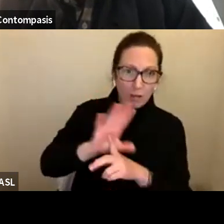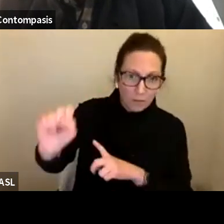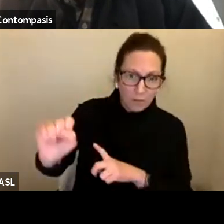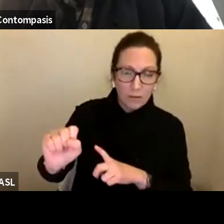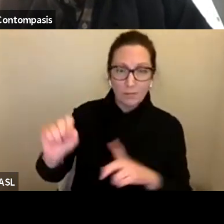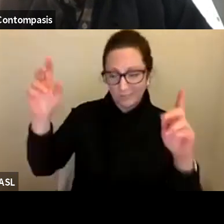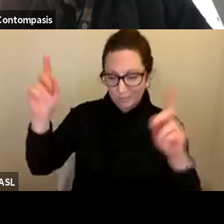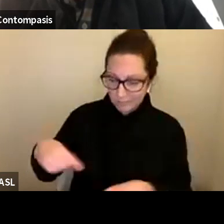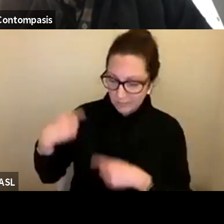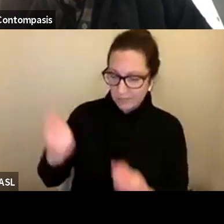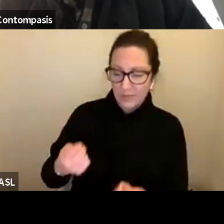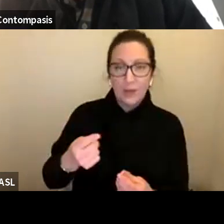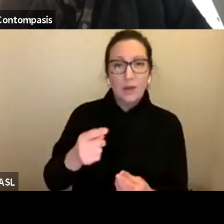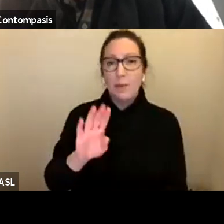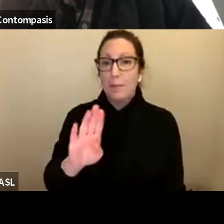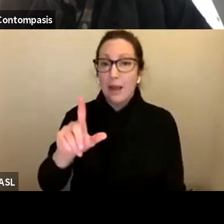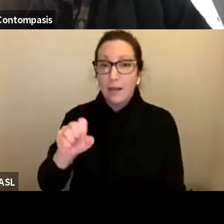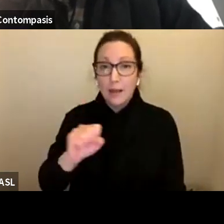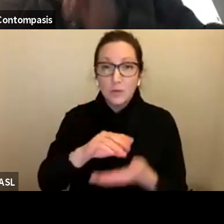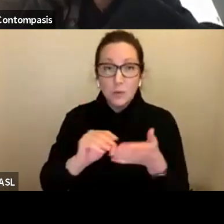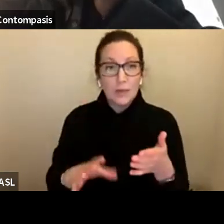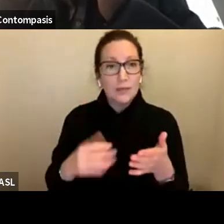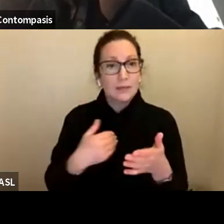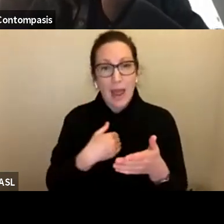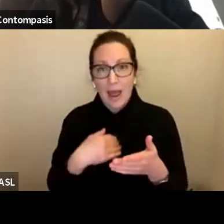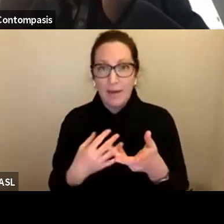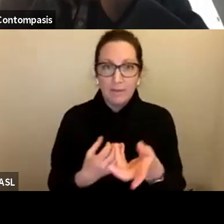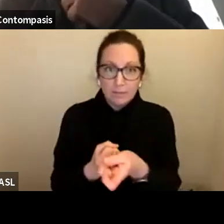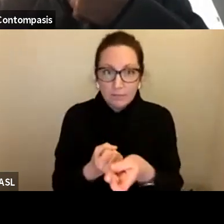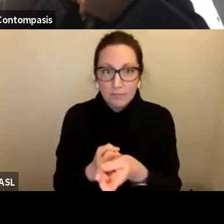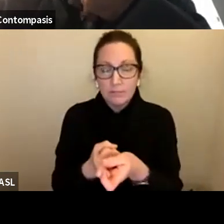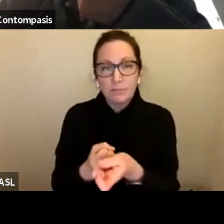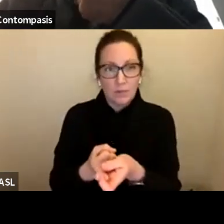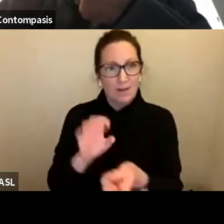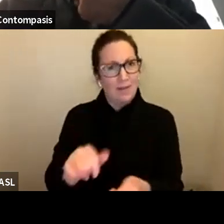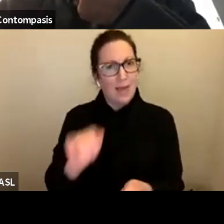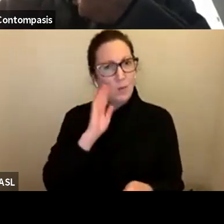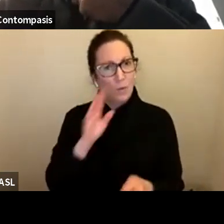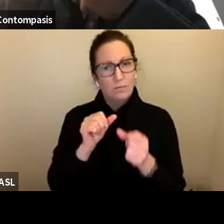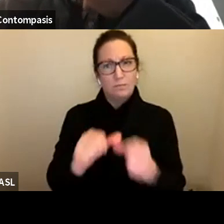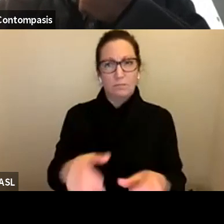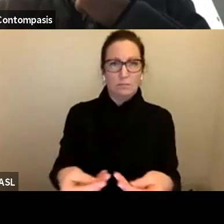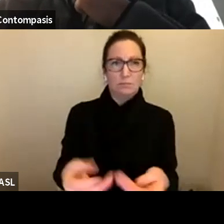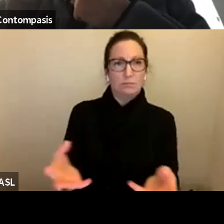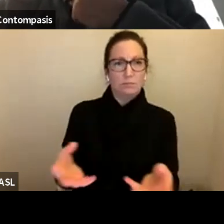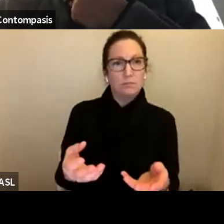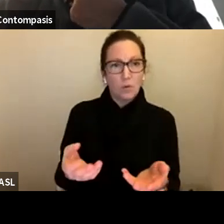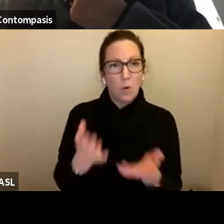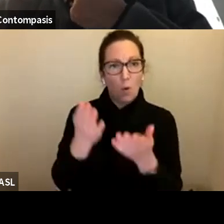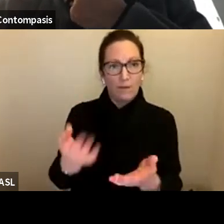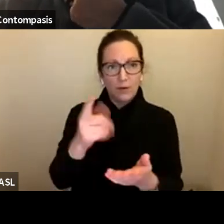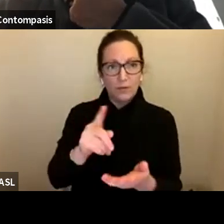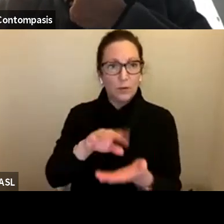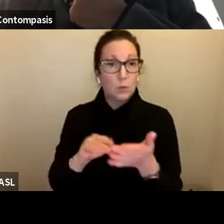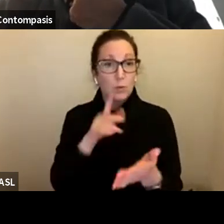BLS have been provided a system of supplementary academic supports, which will continue to be offered to students entering this fall.